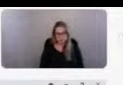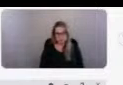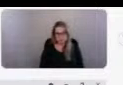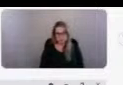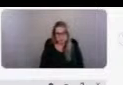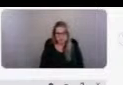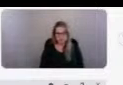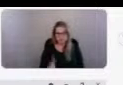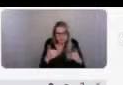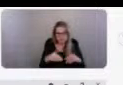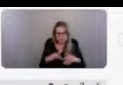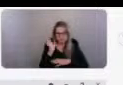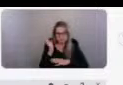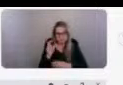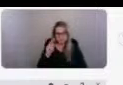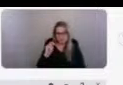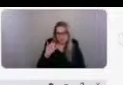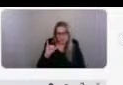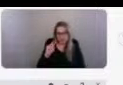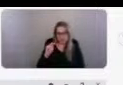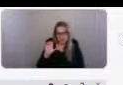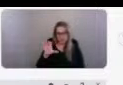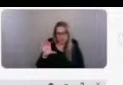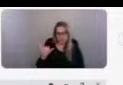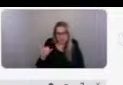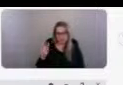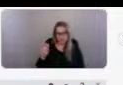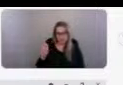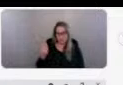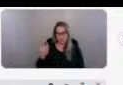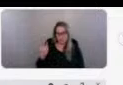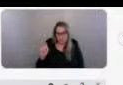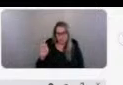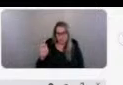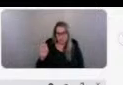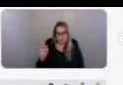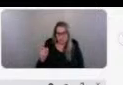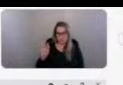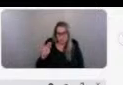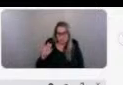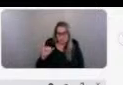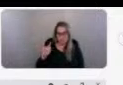our next speaker is nancy norton followed by mitzi cowell